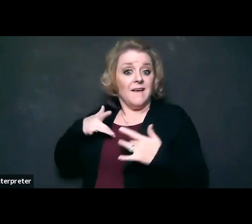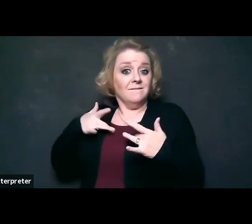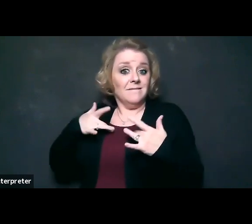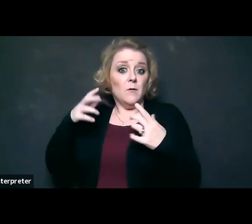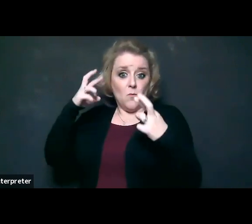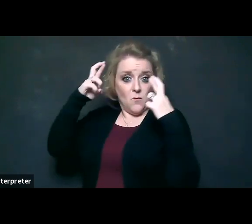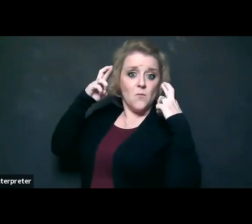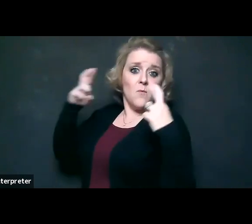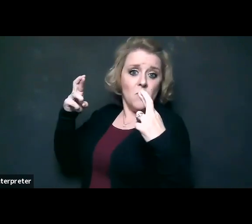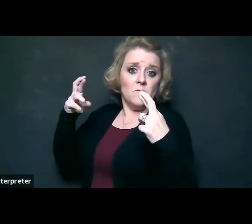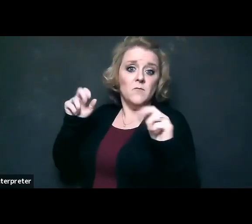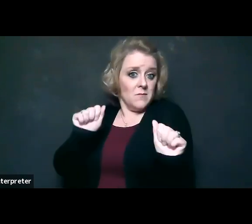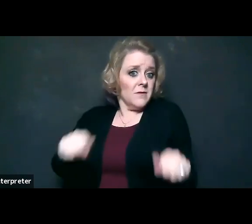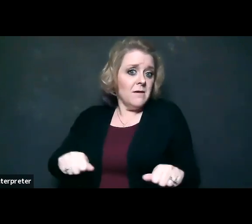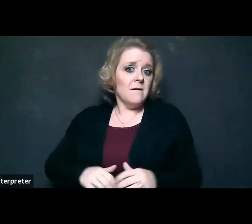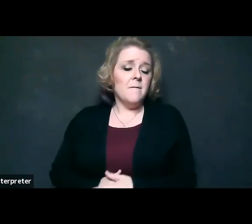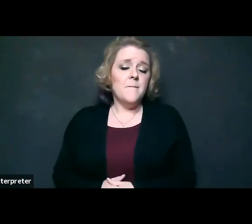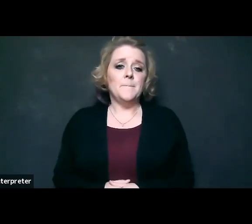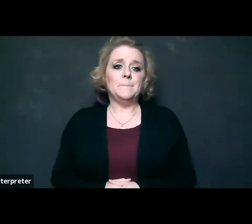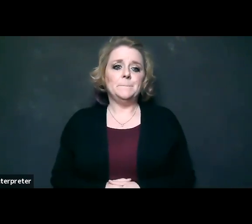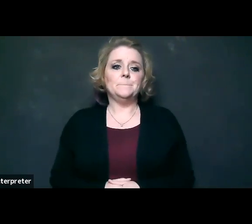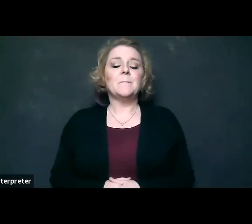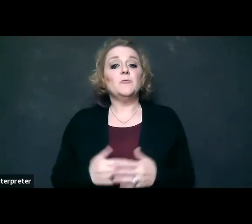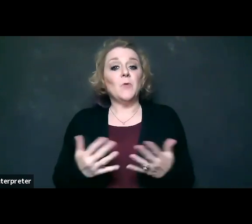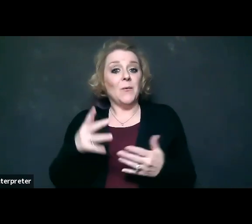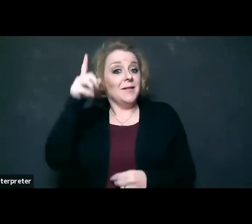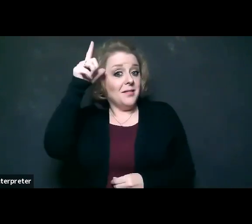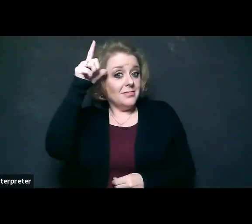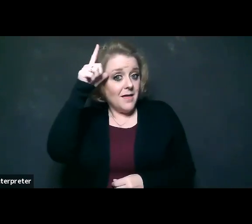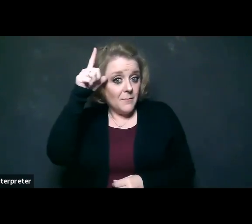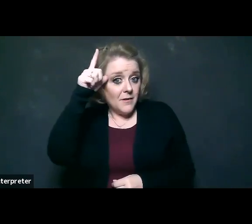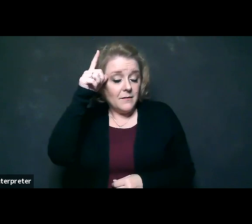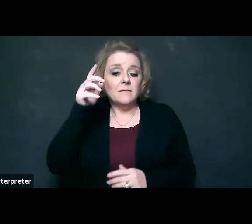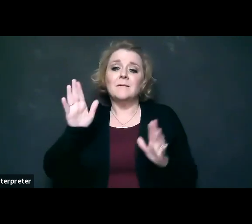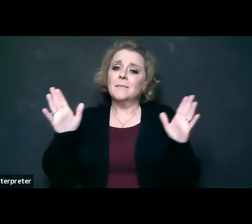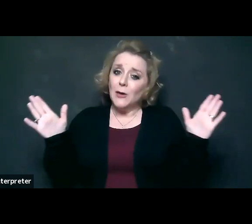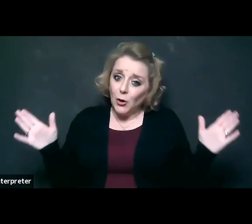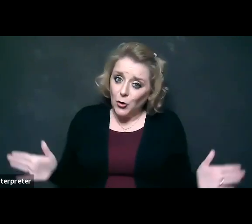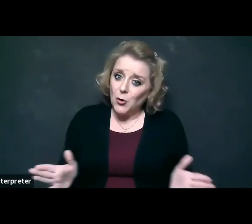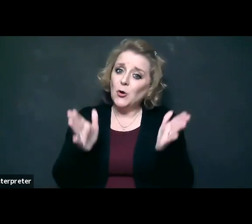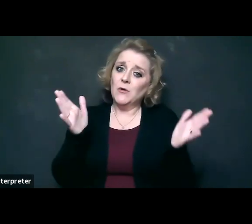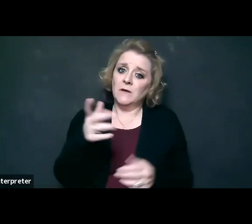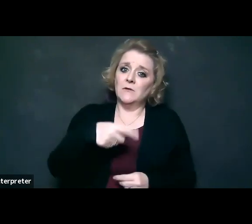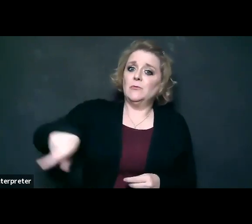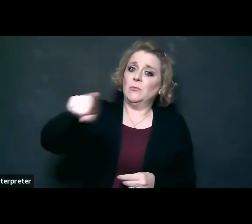hopeful. So Lubbock, I really encourage you to